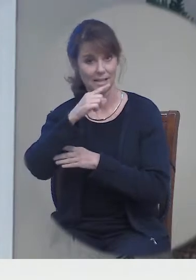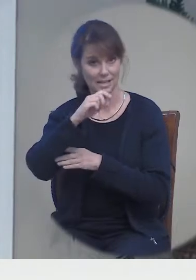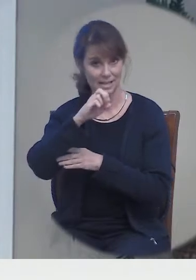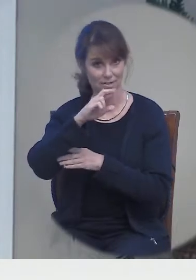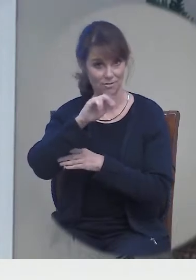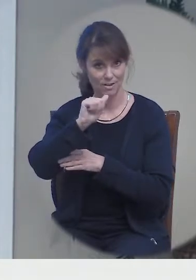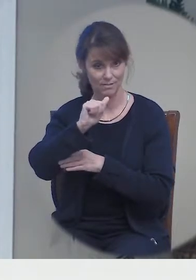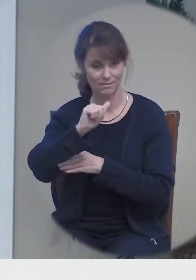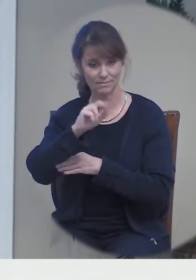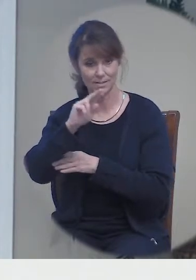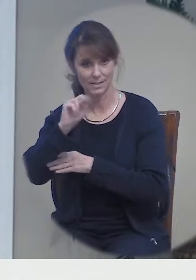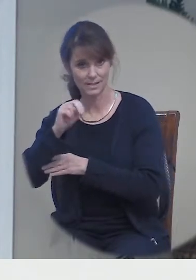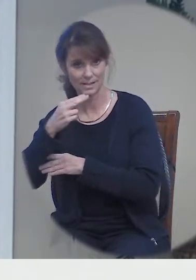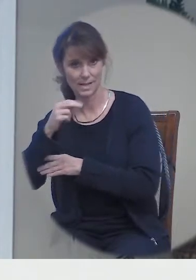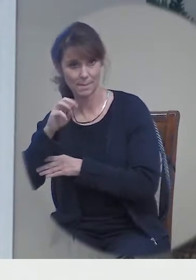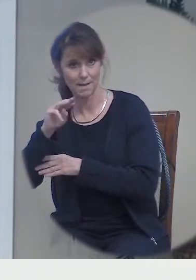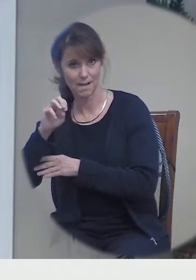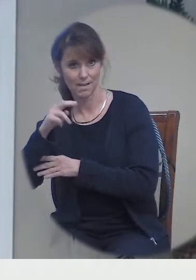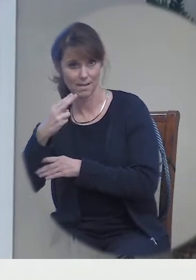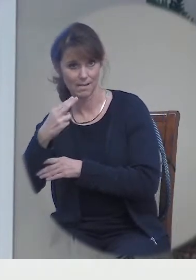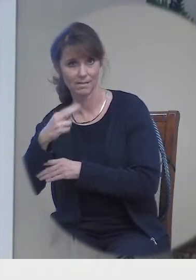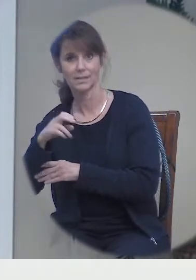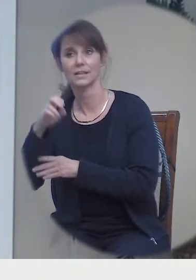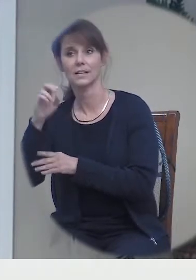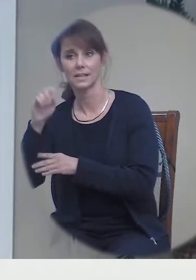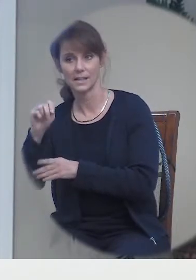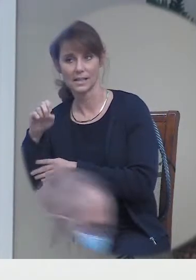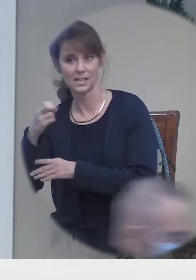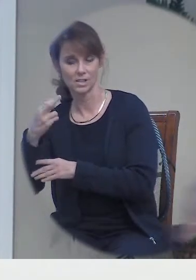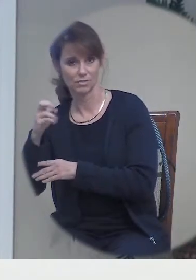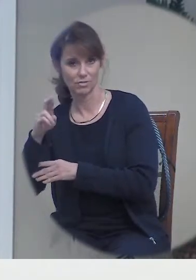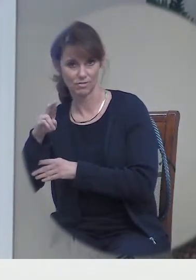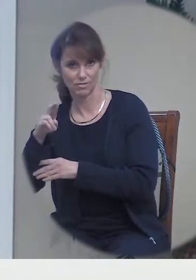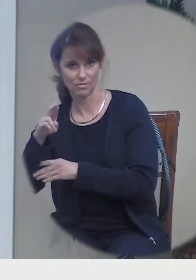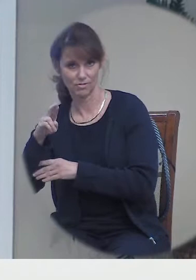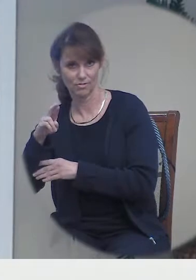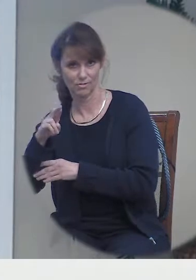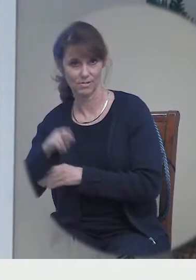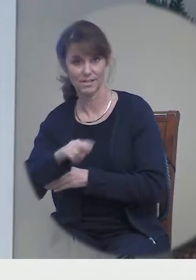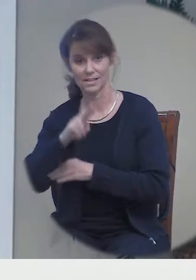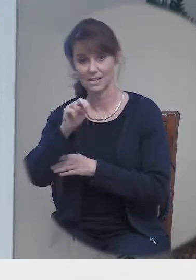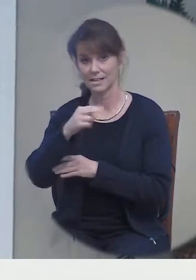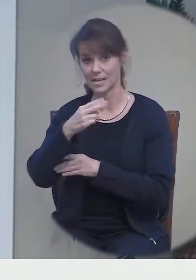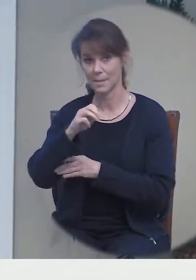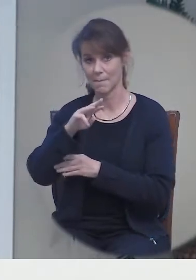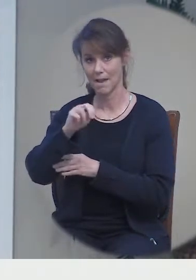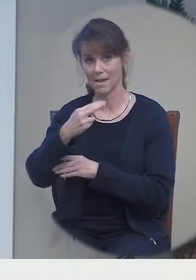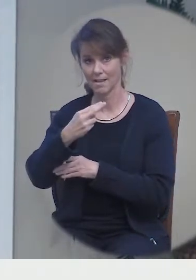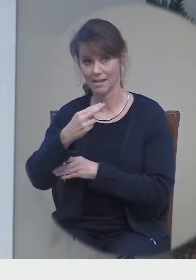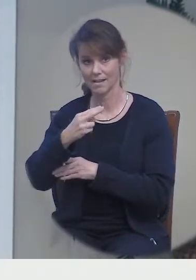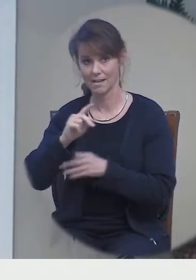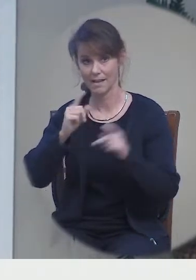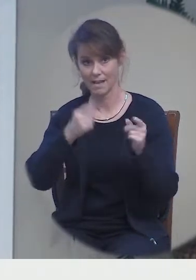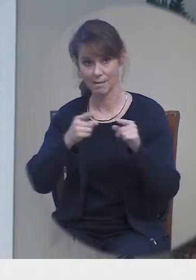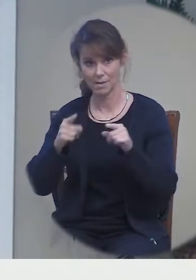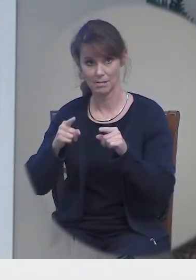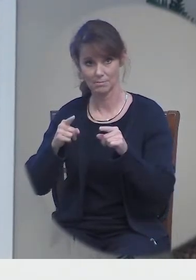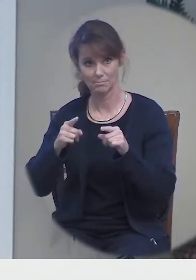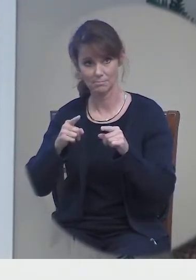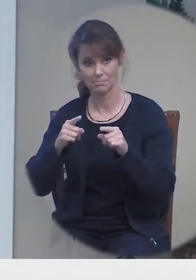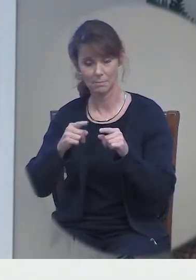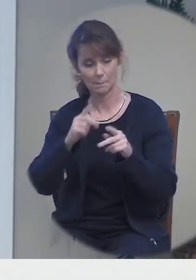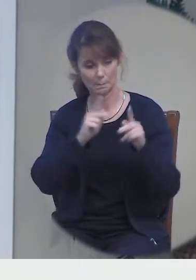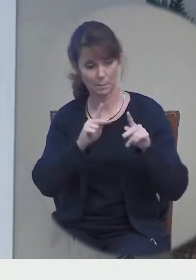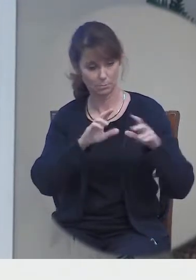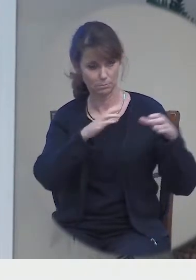of look through the book of Ezra, we were looking at basically the return to Jerusalem, the beginning of the rebuilding of the temple.